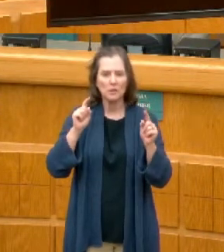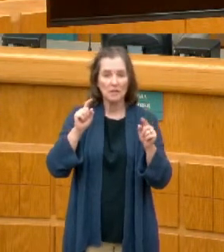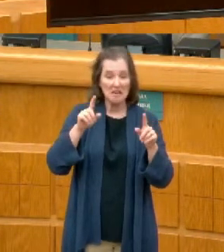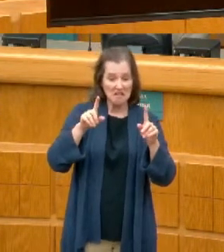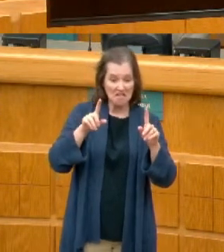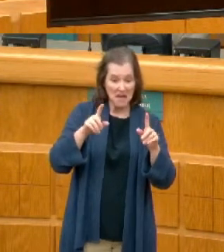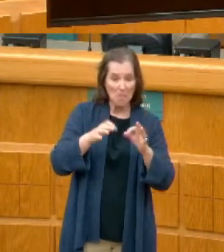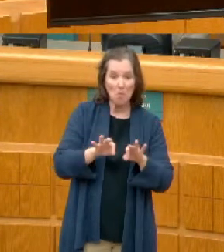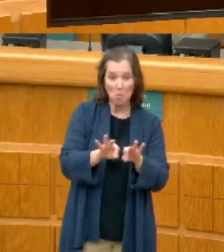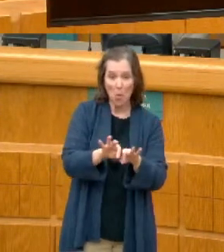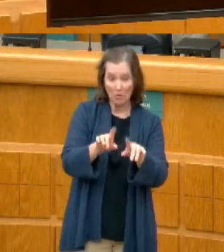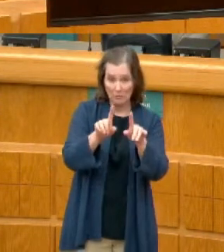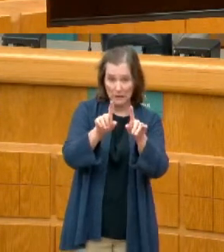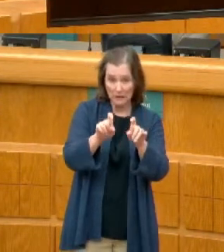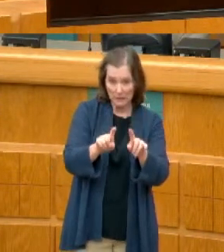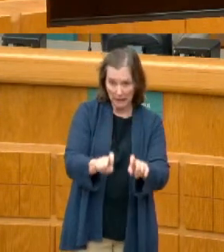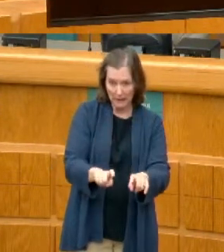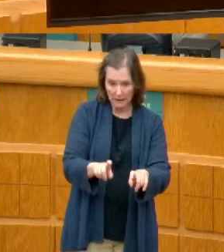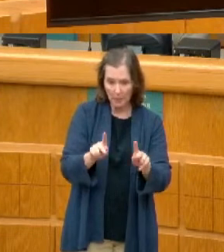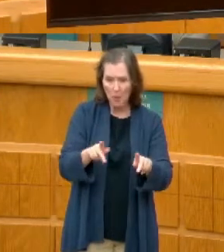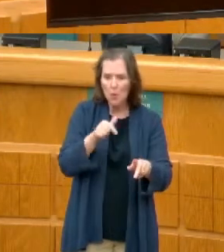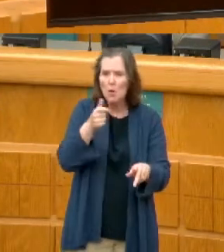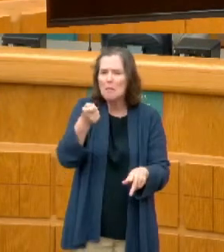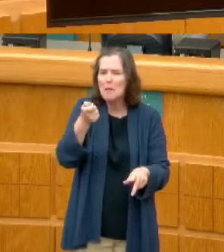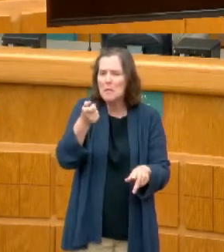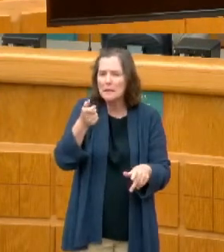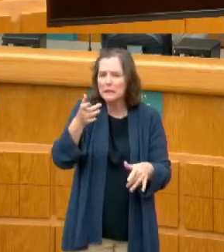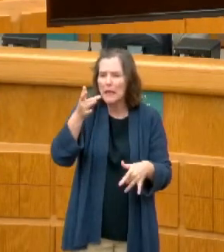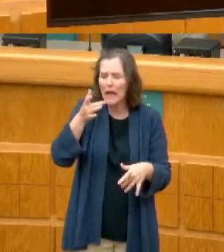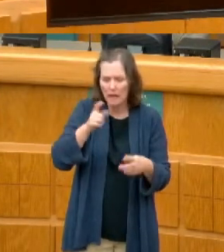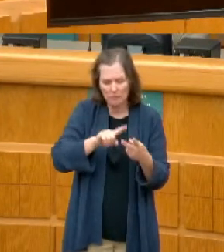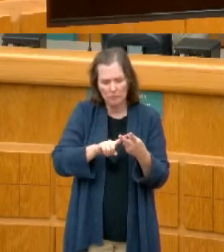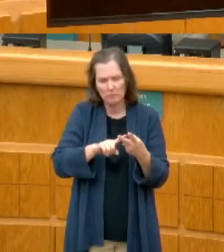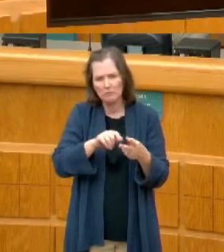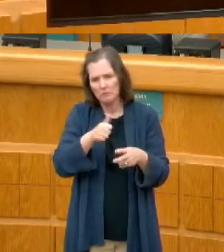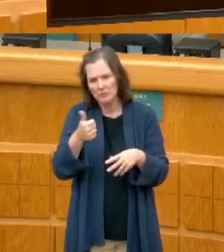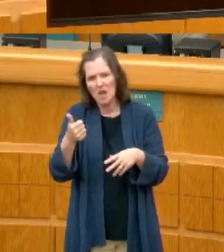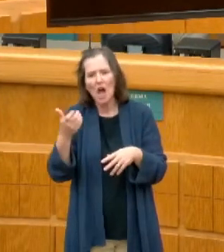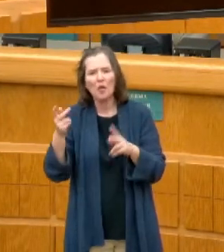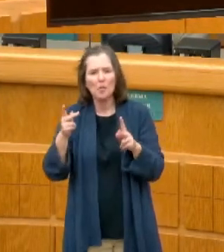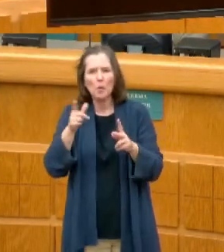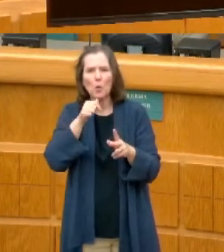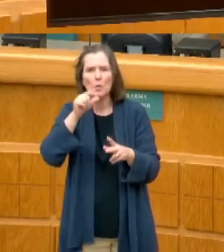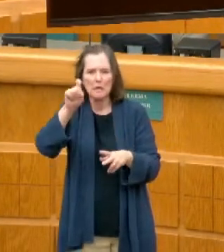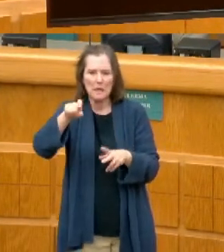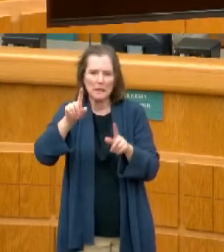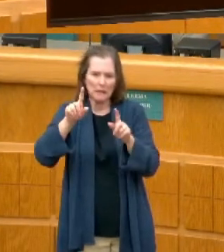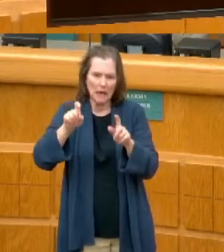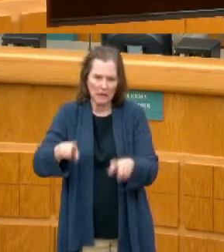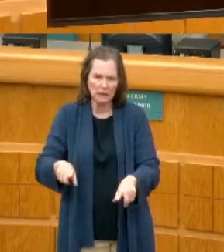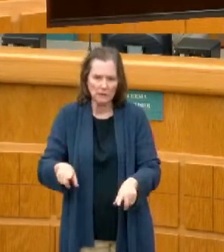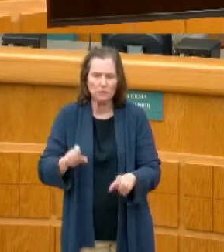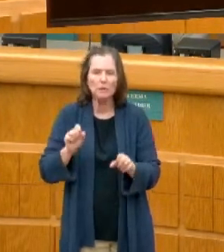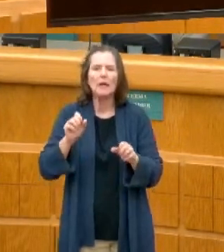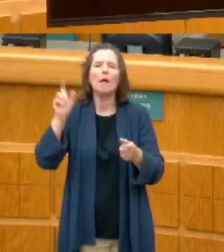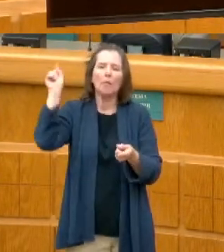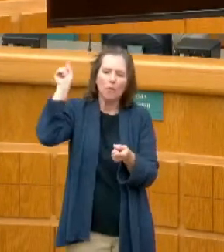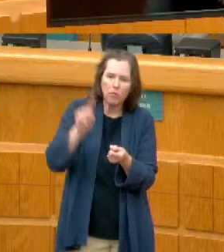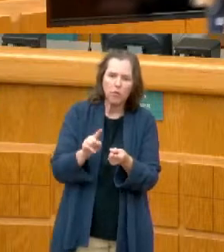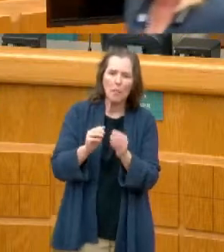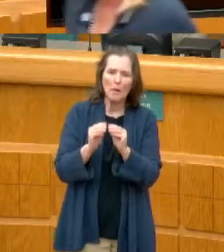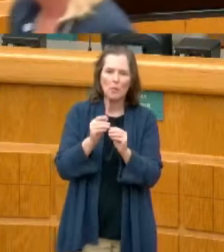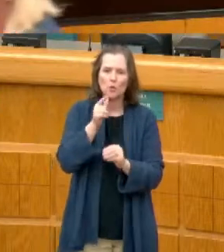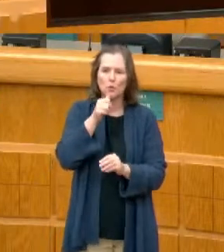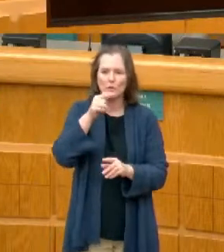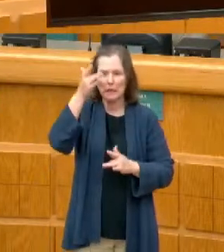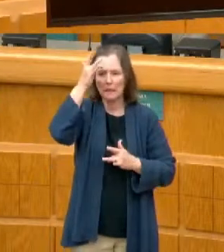and our businesses. Thank you. Oh, I'd like to introduce Dr. Osbert below. I think he's next on the list. Quiero reiterar lo que